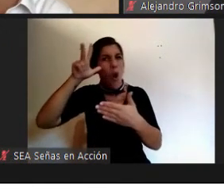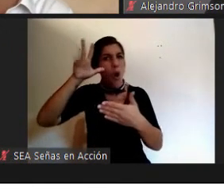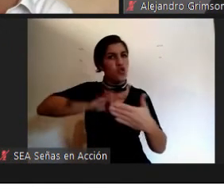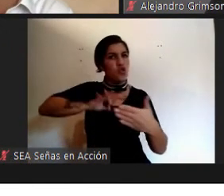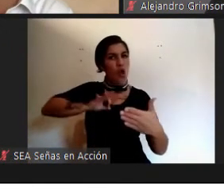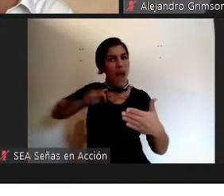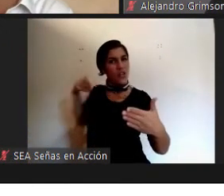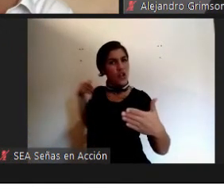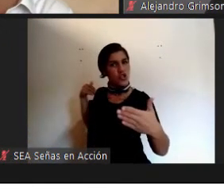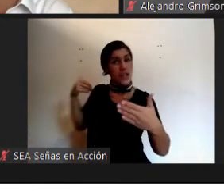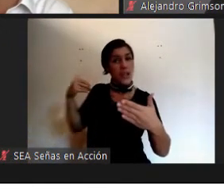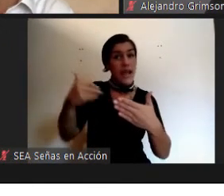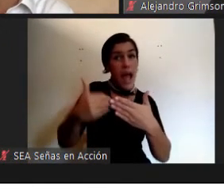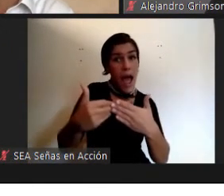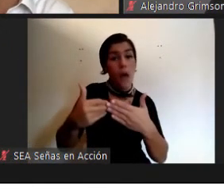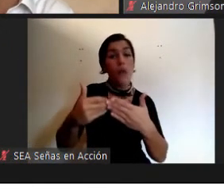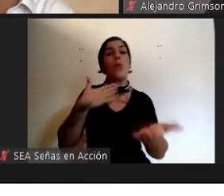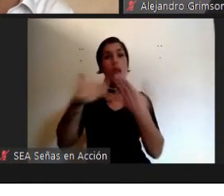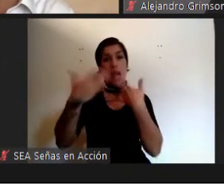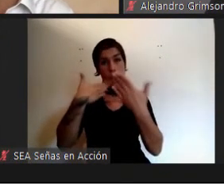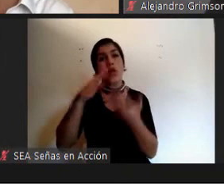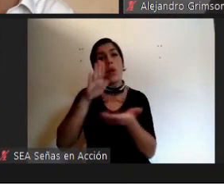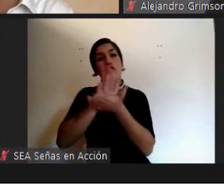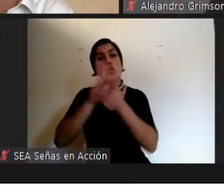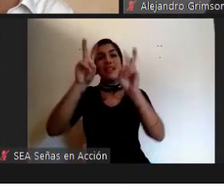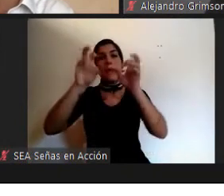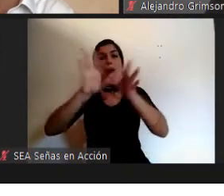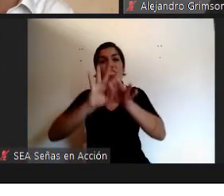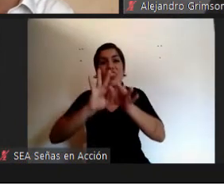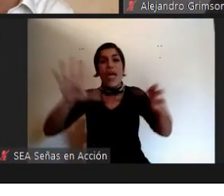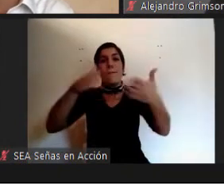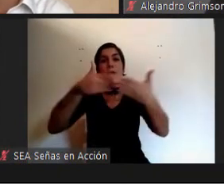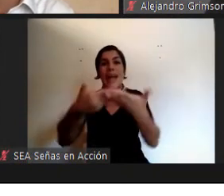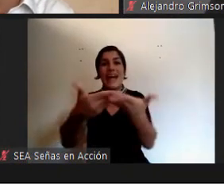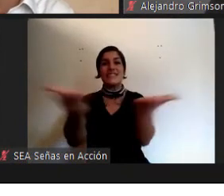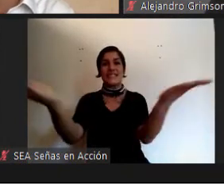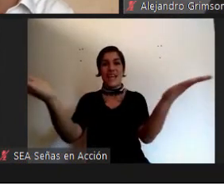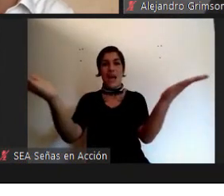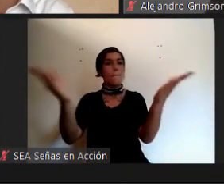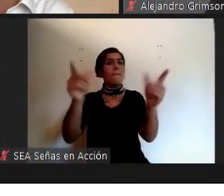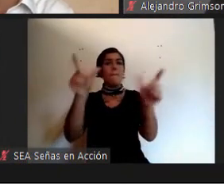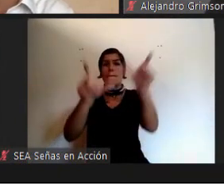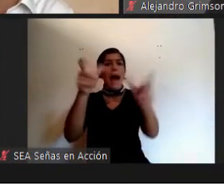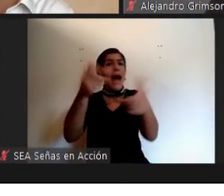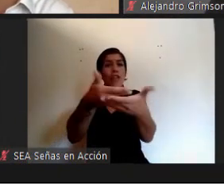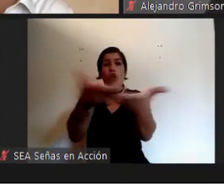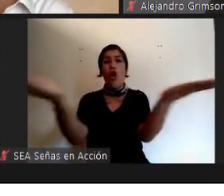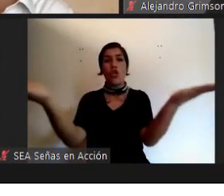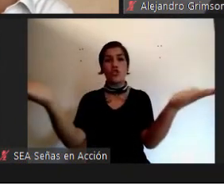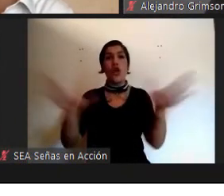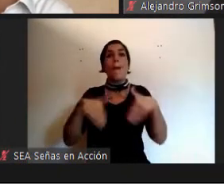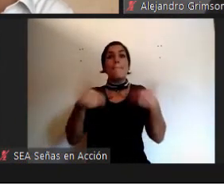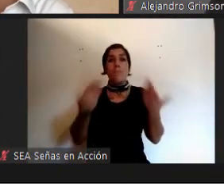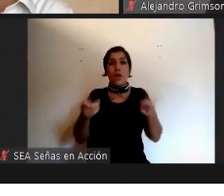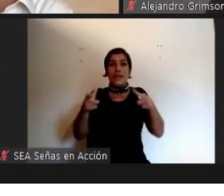lot on democratization, going democratic with the public. So having a